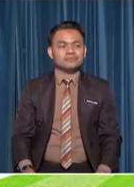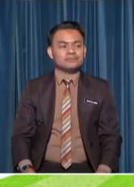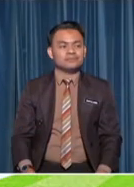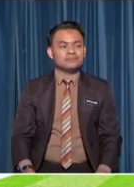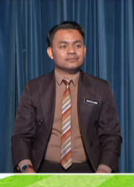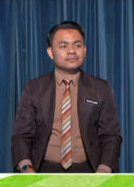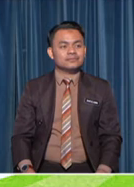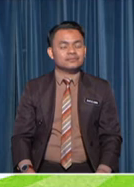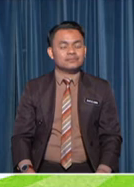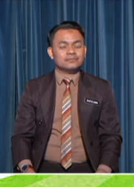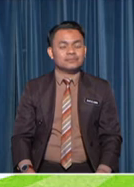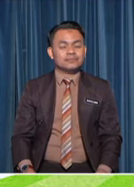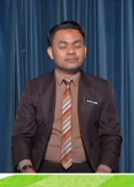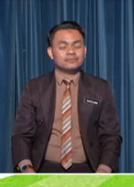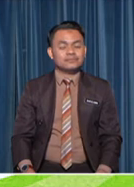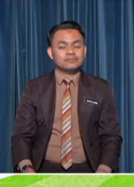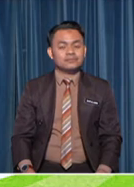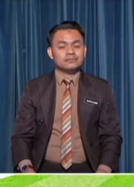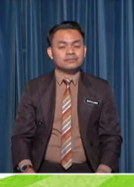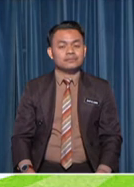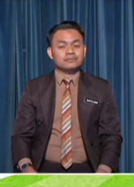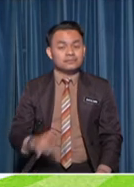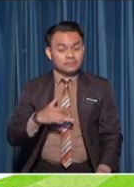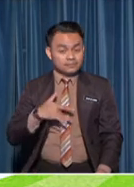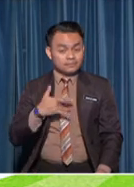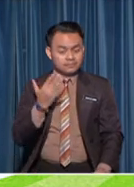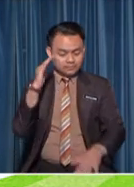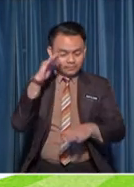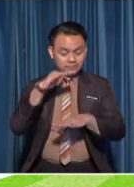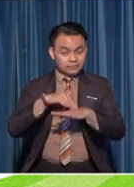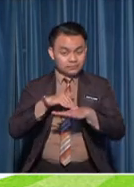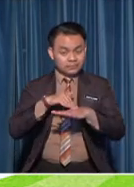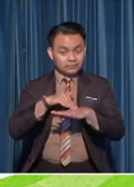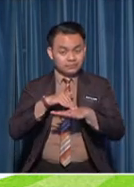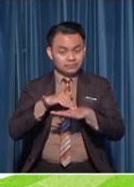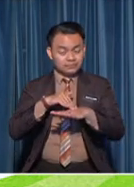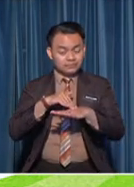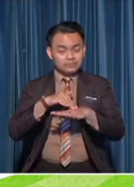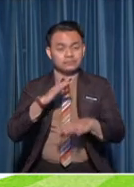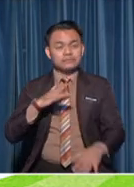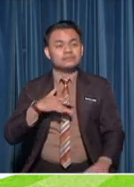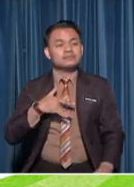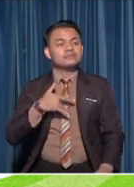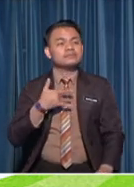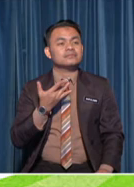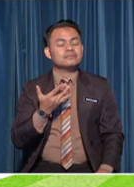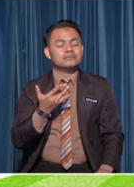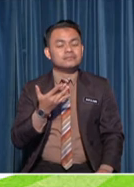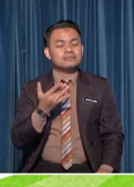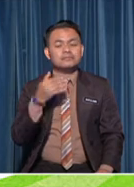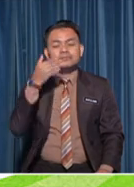They are the sense of touch, the sense of